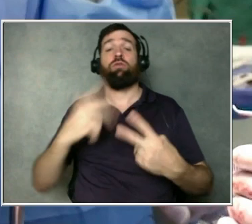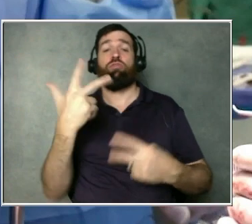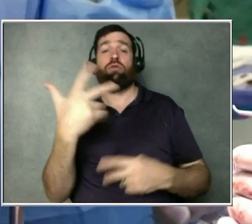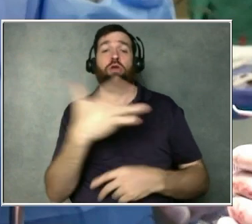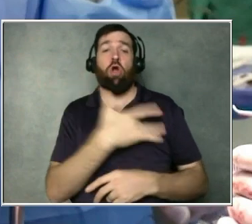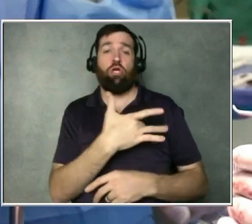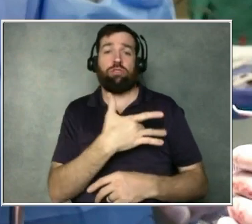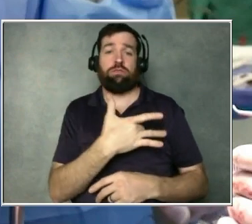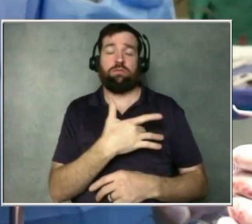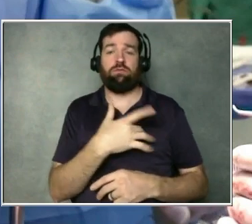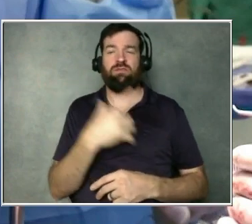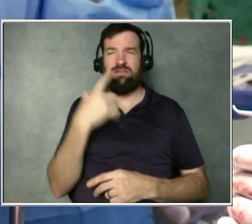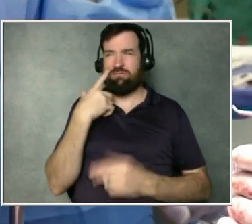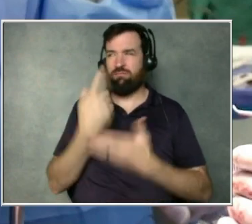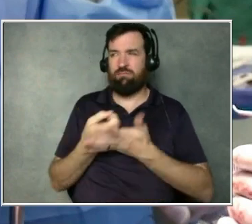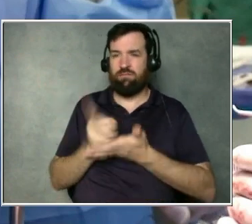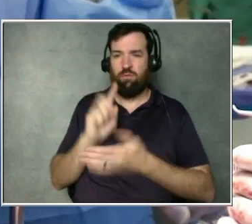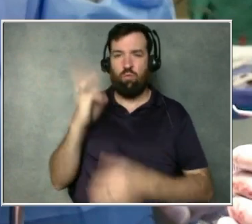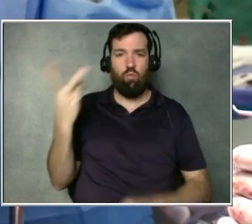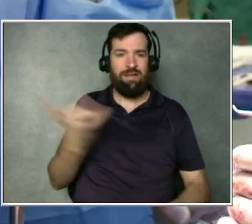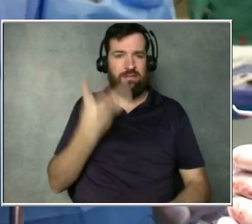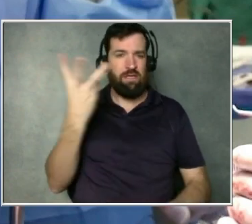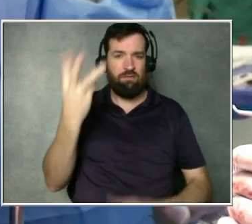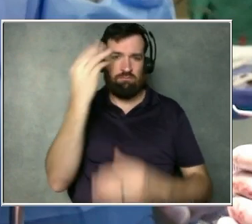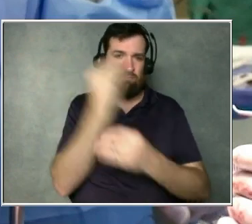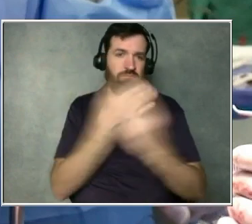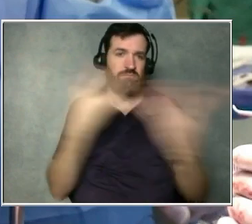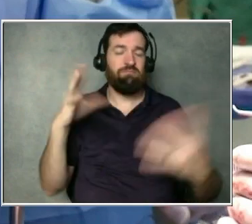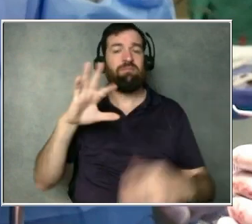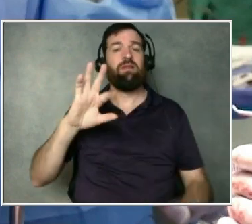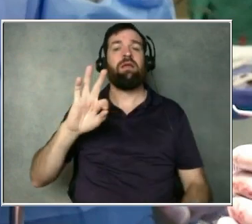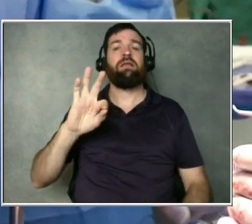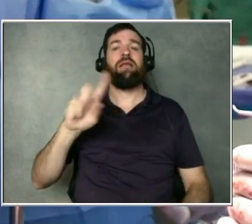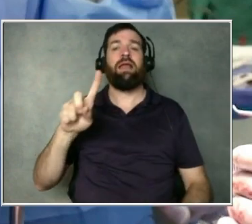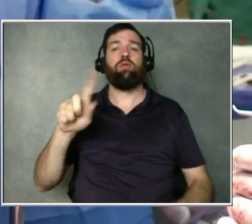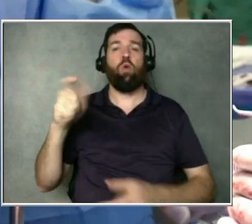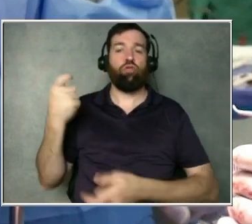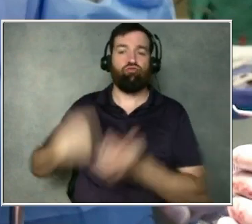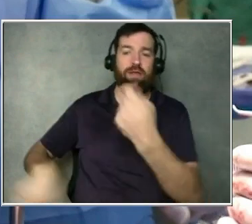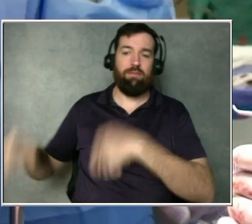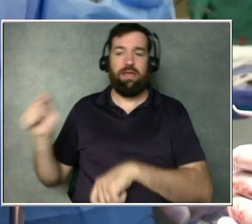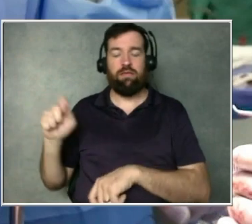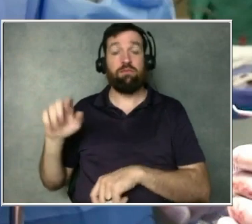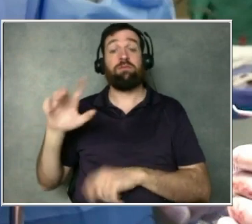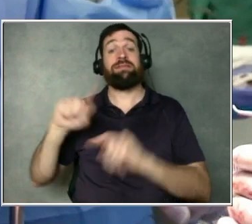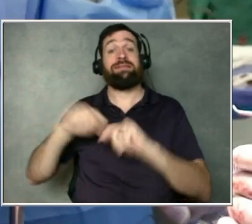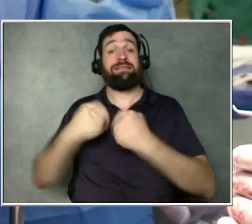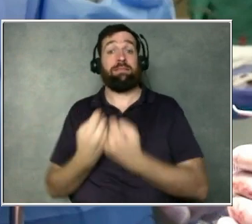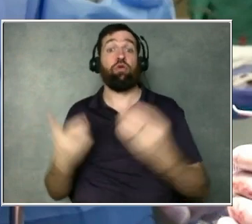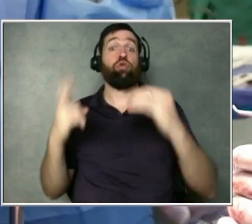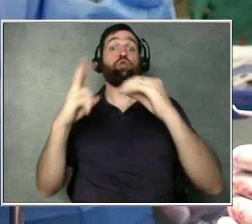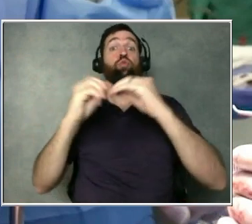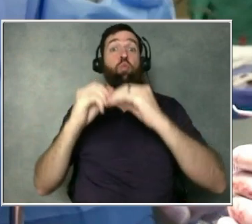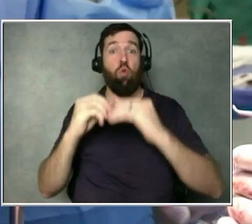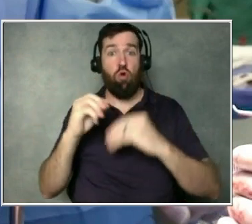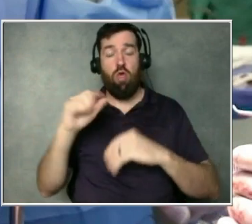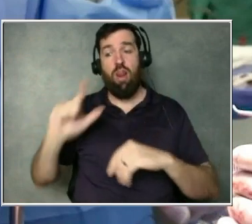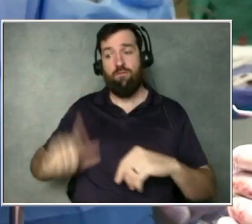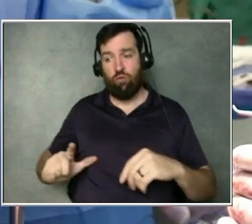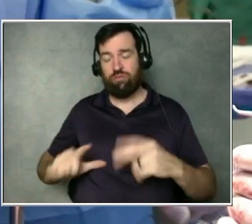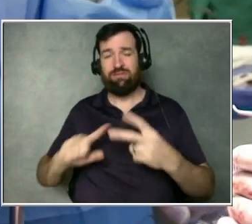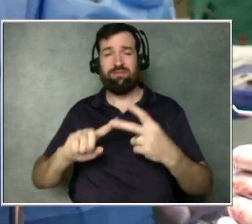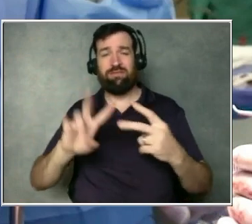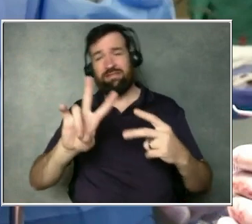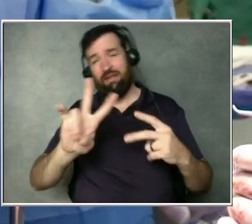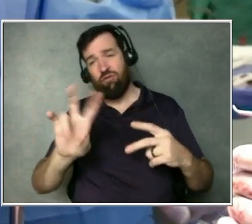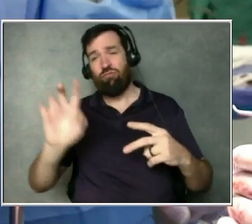last Wednesday when we reported there were 91 transplants, and the team did 2 more livers and about 7 or 8 more kidneys over the weekend. So